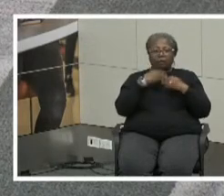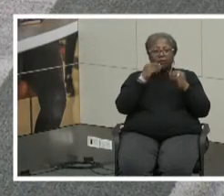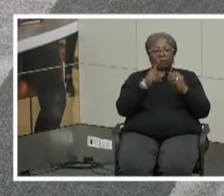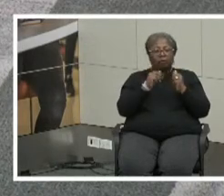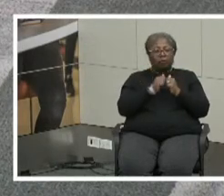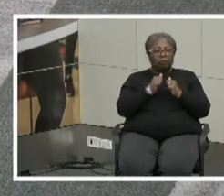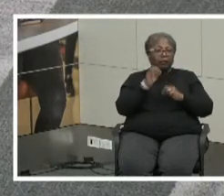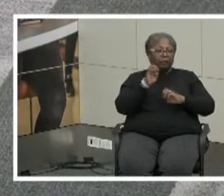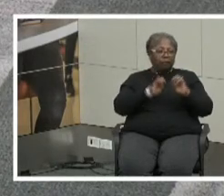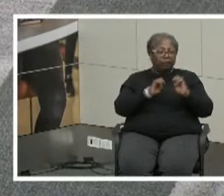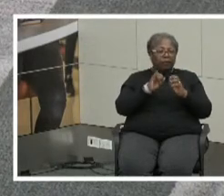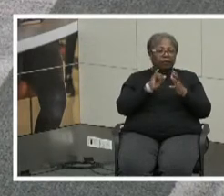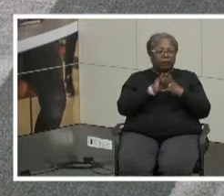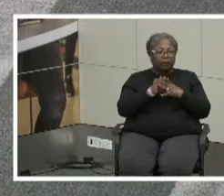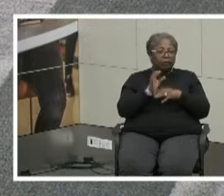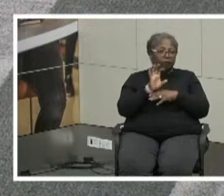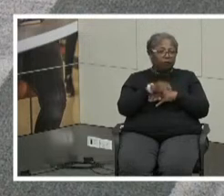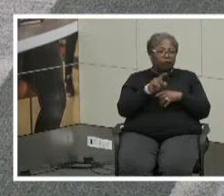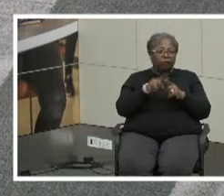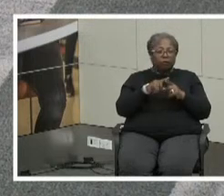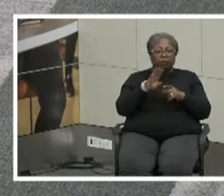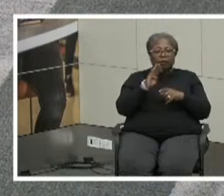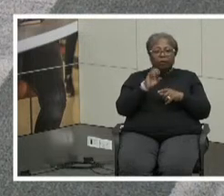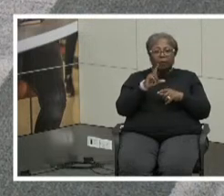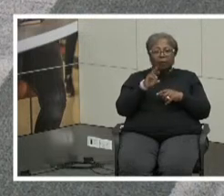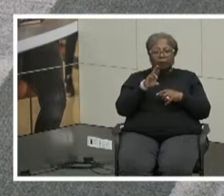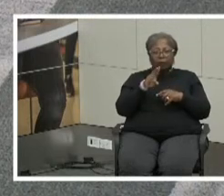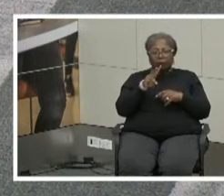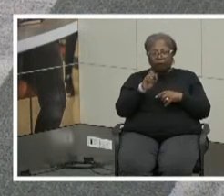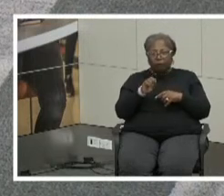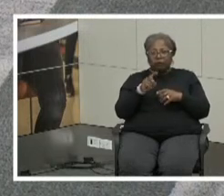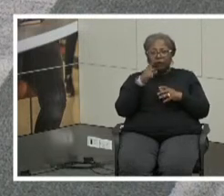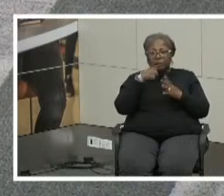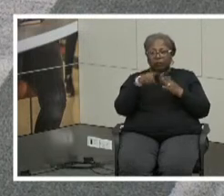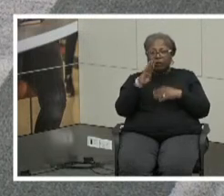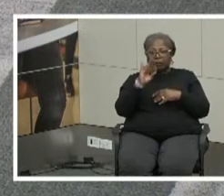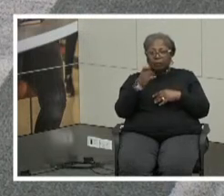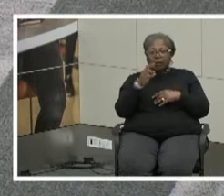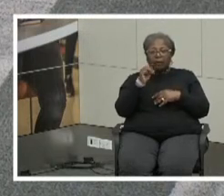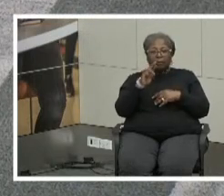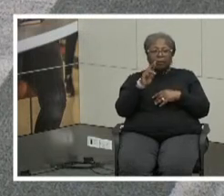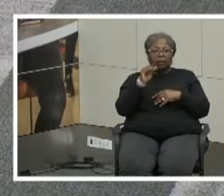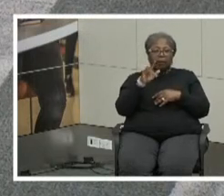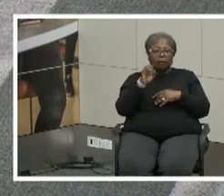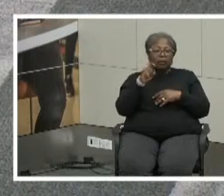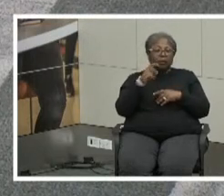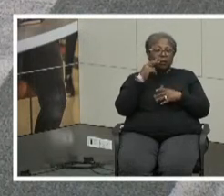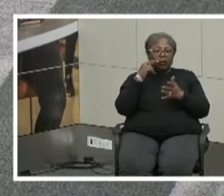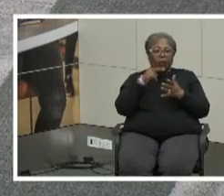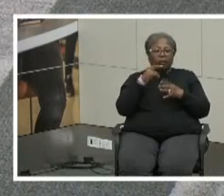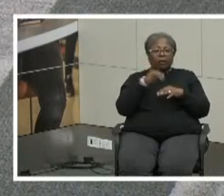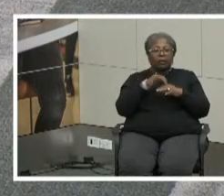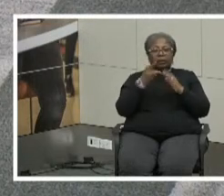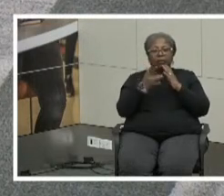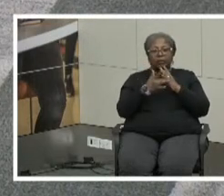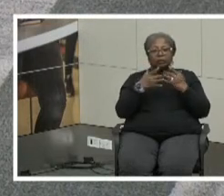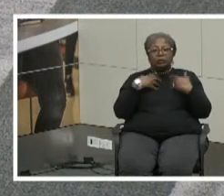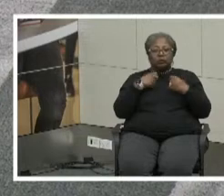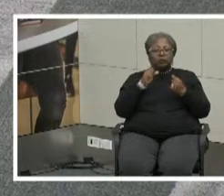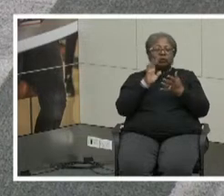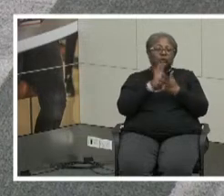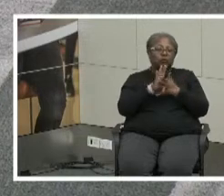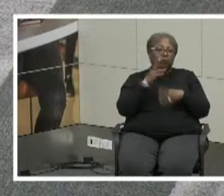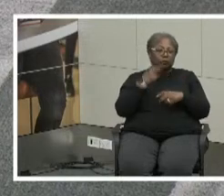with evaluations that force them onto a bell curve of checked boxes and displays Mr miles says we should look to technology as the cure for school